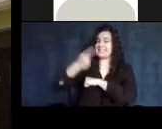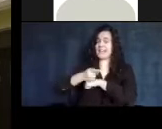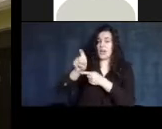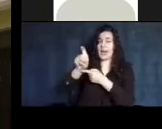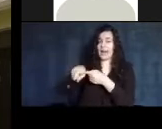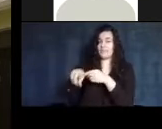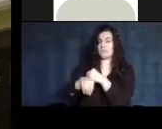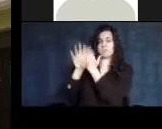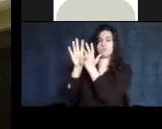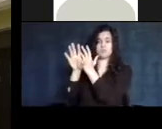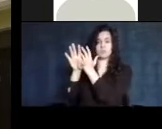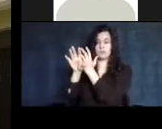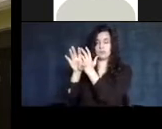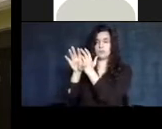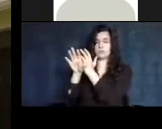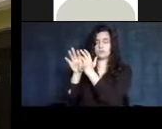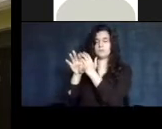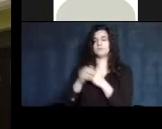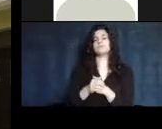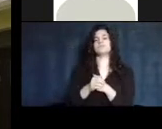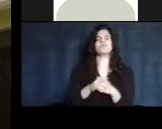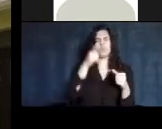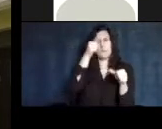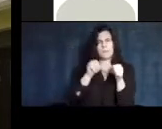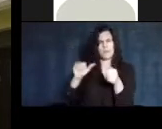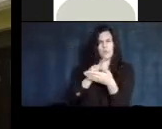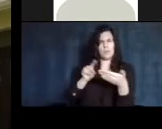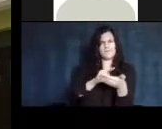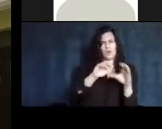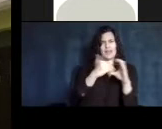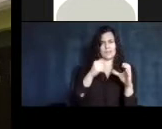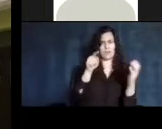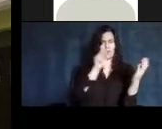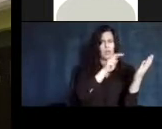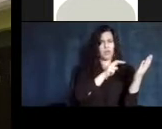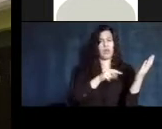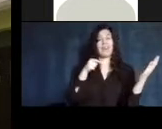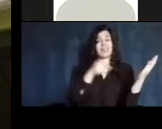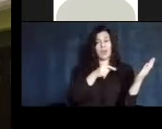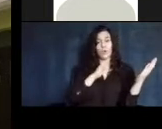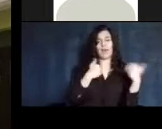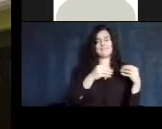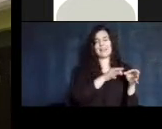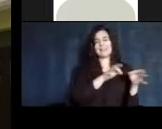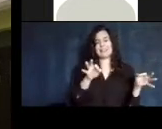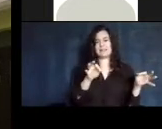get in that same email the week before, you'll get a link to your Zoom meeting.